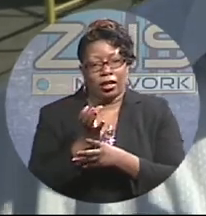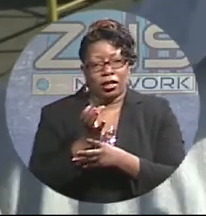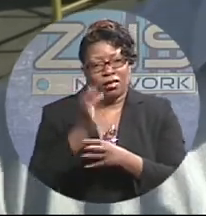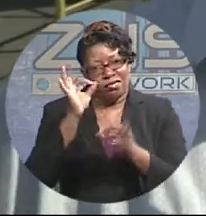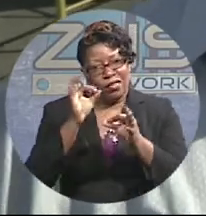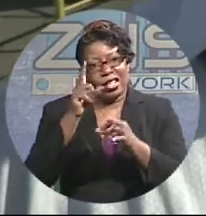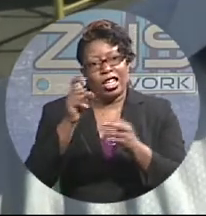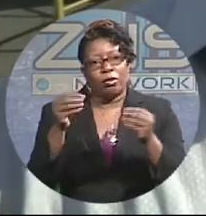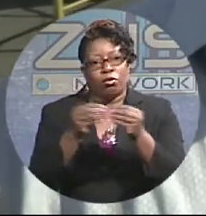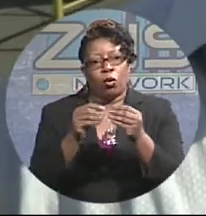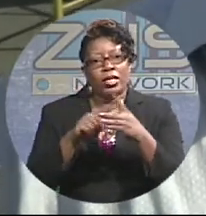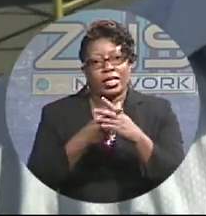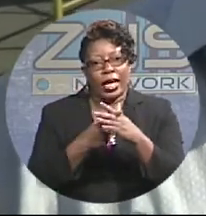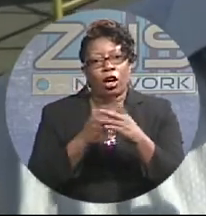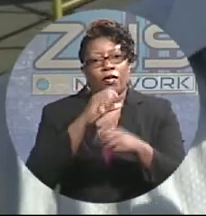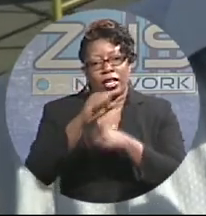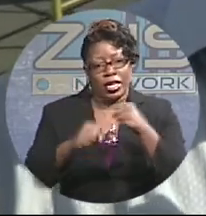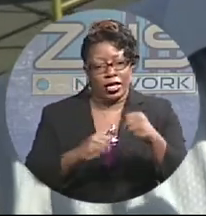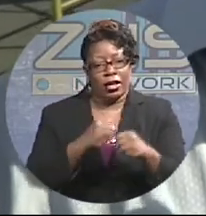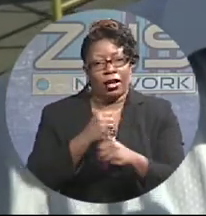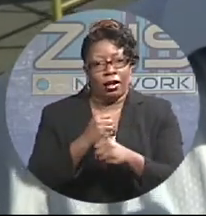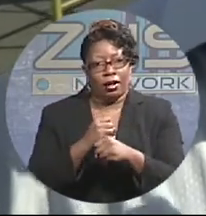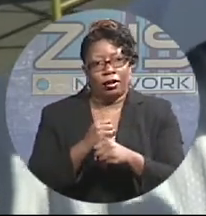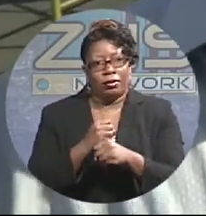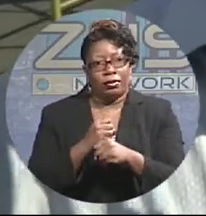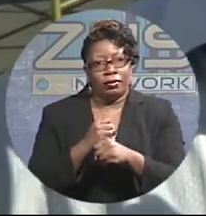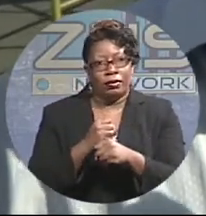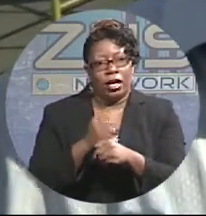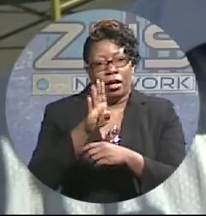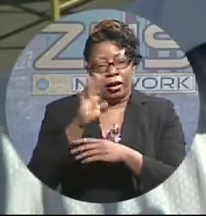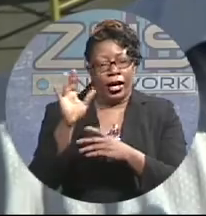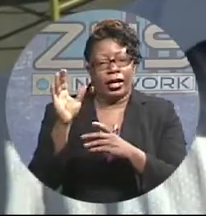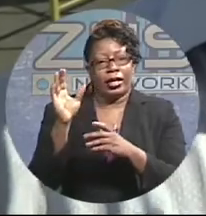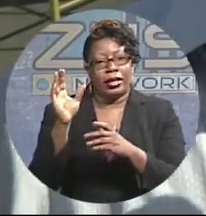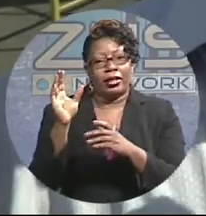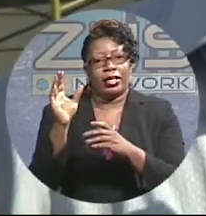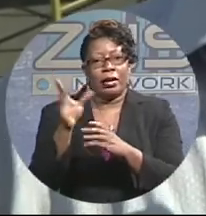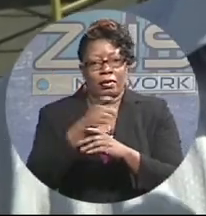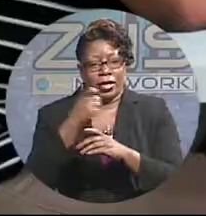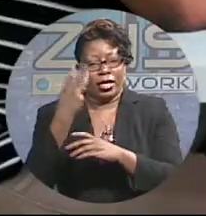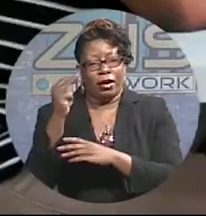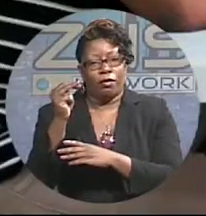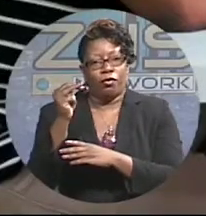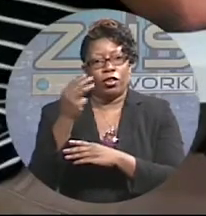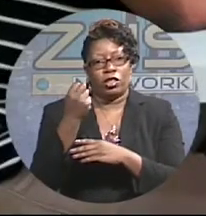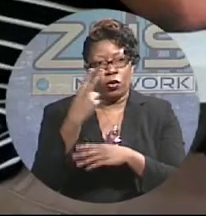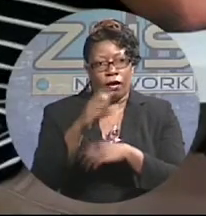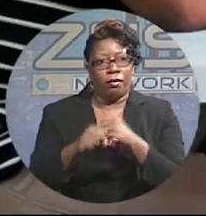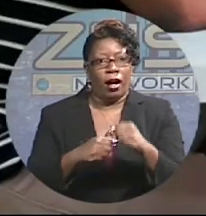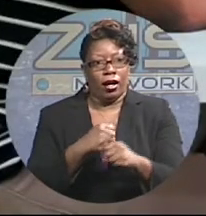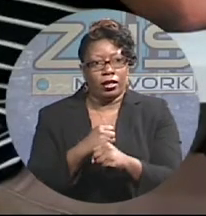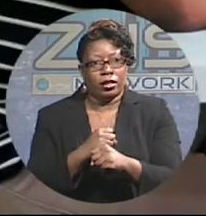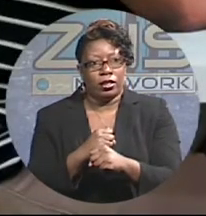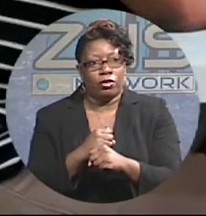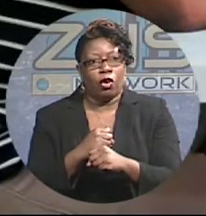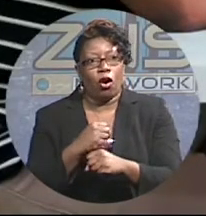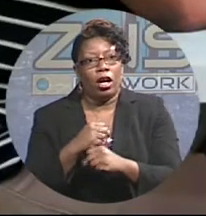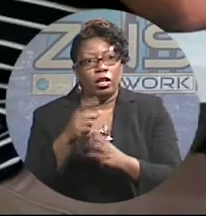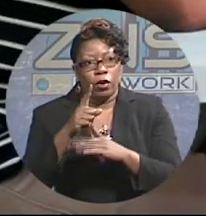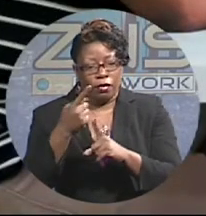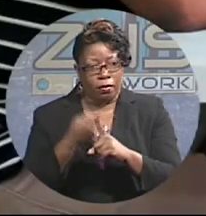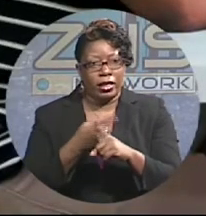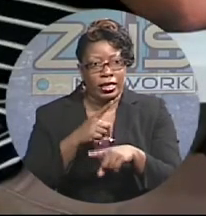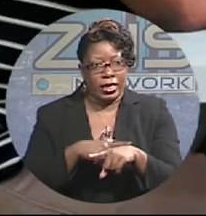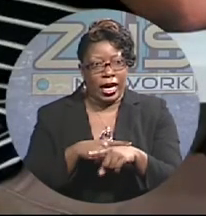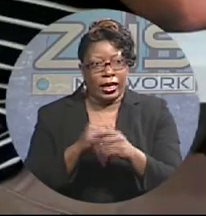more, well, we'll start off the year by putting something on him that will last him for 12 long months. Well, Ken Gibson, a three-time national